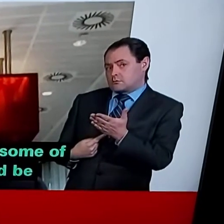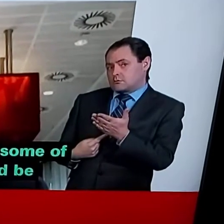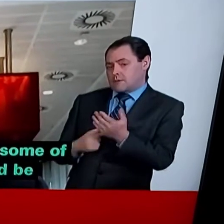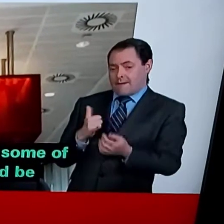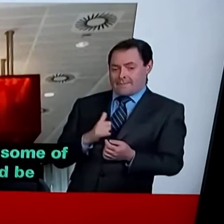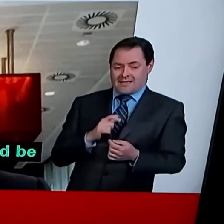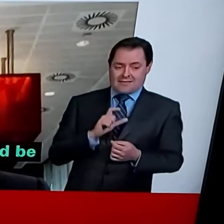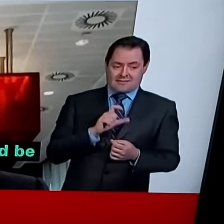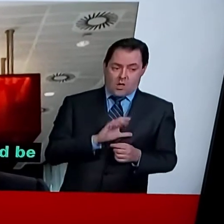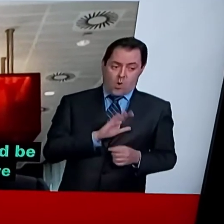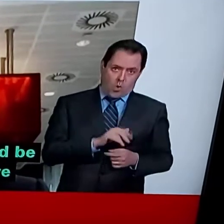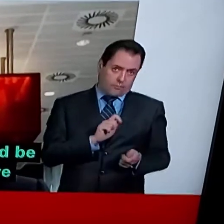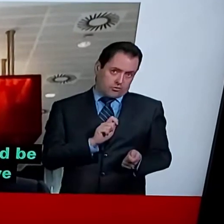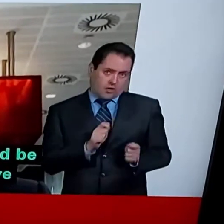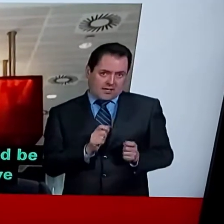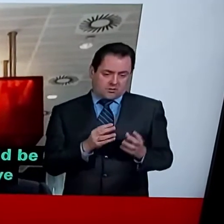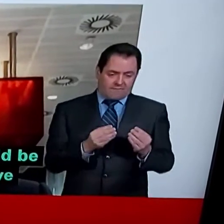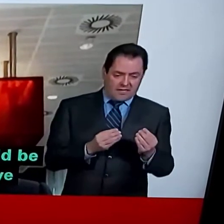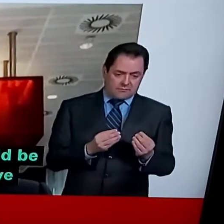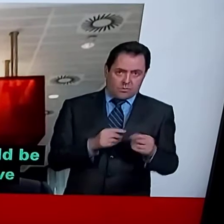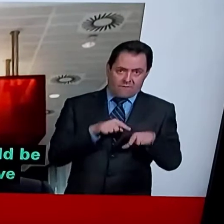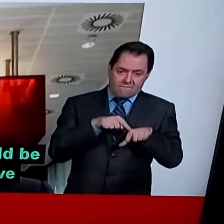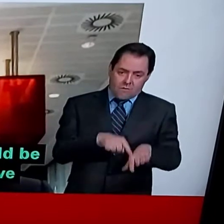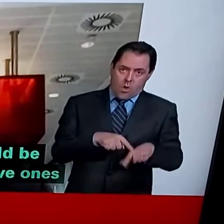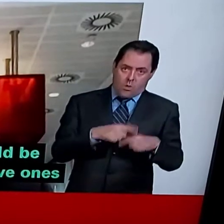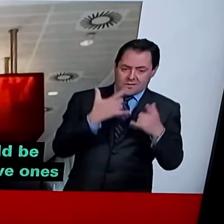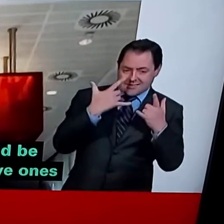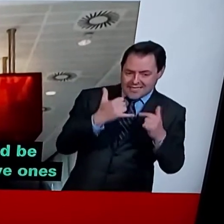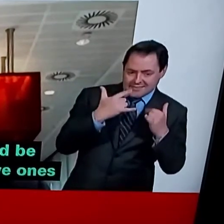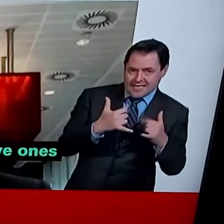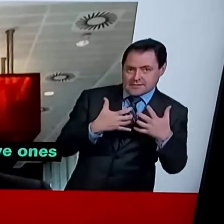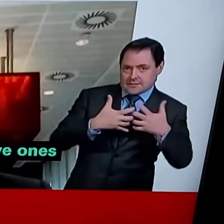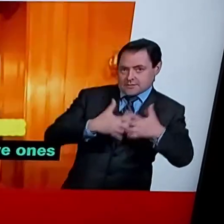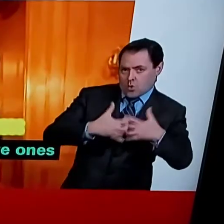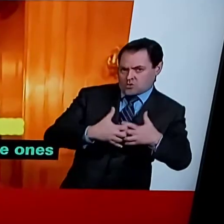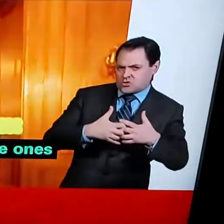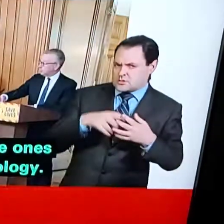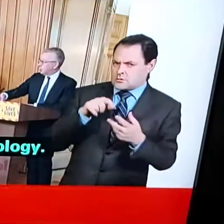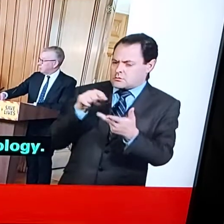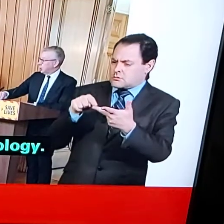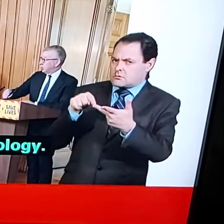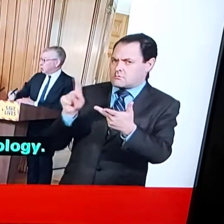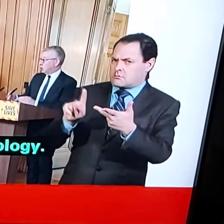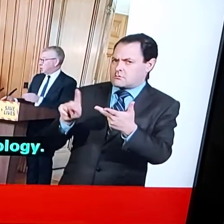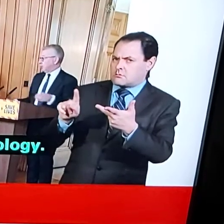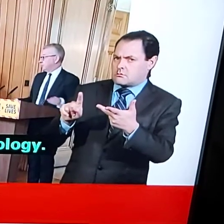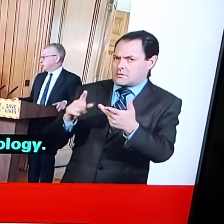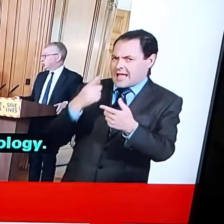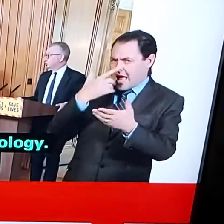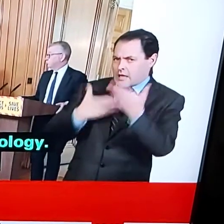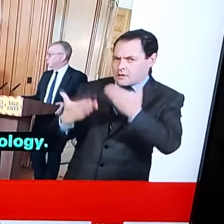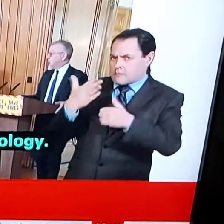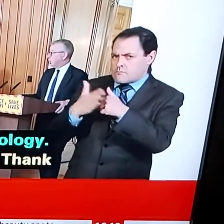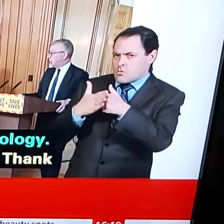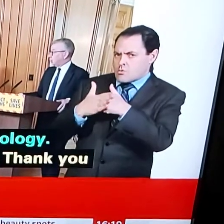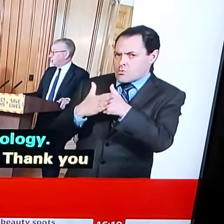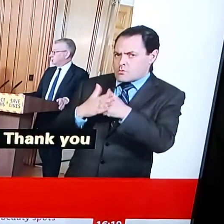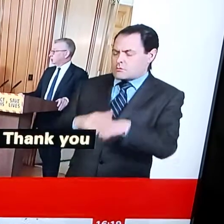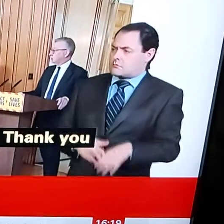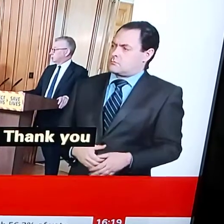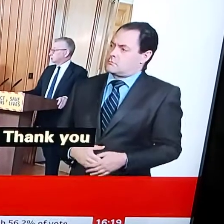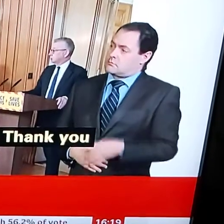ones based on testing and technology. What did he mean by that? Thank you very much, Pollab. My impression is